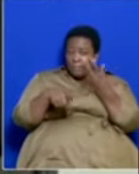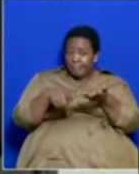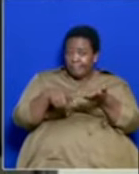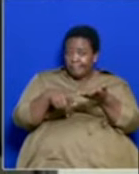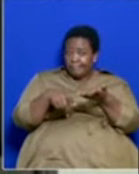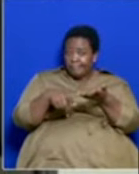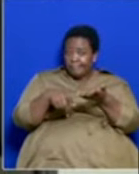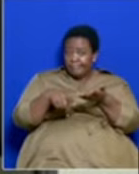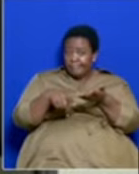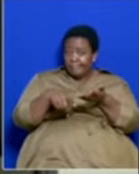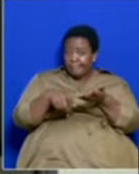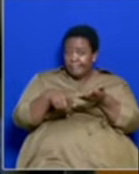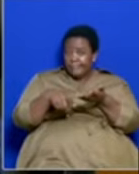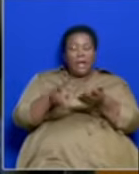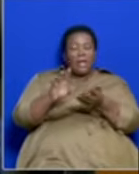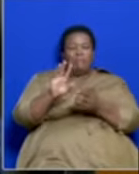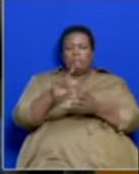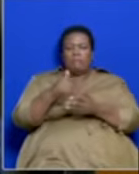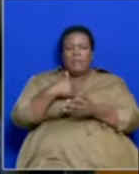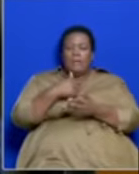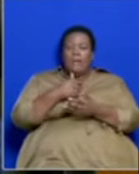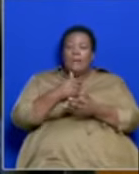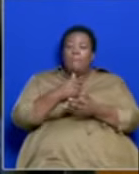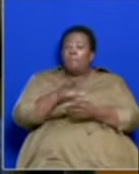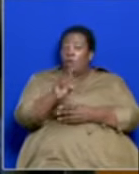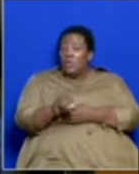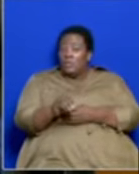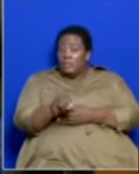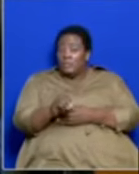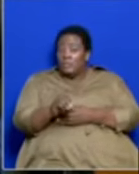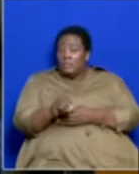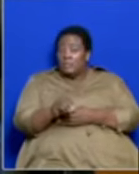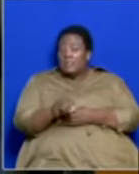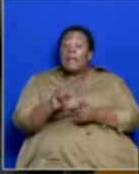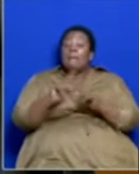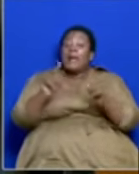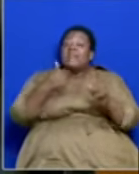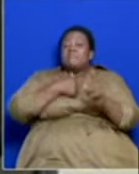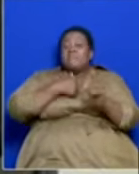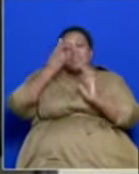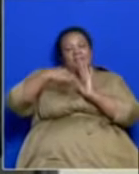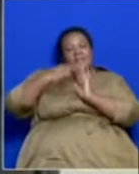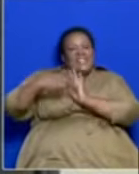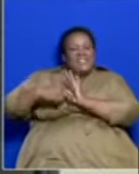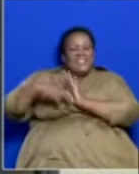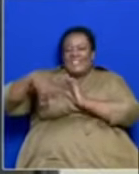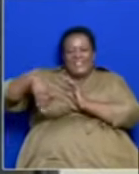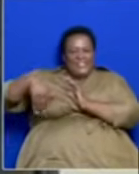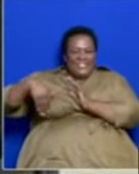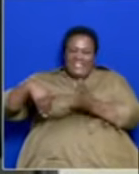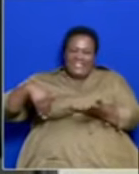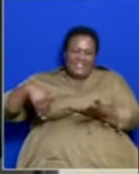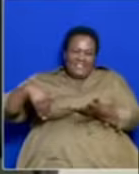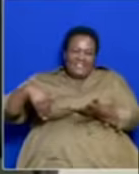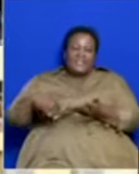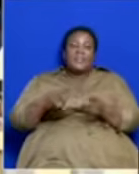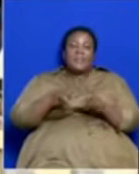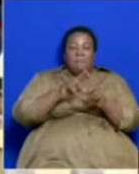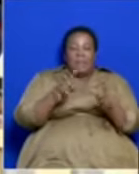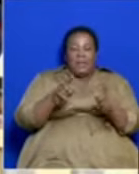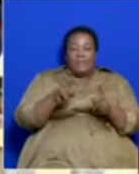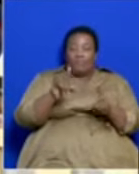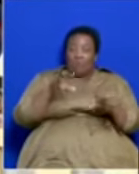I'm suggesting this to you not having read the procedure, but you accept that you may well,